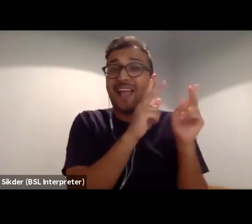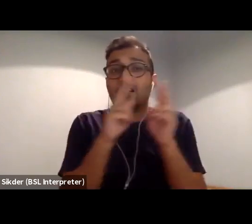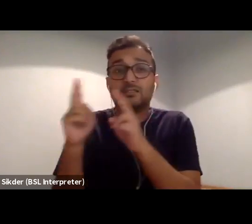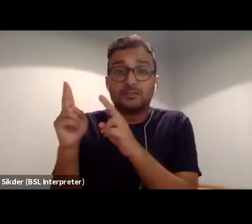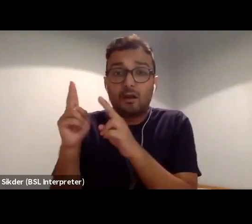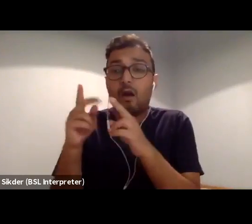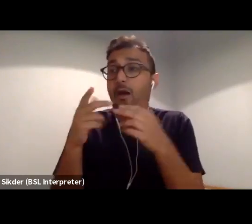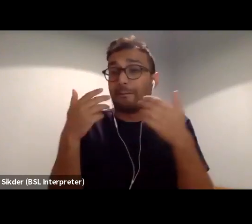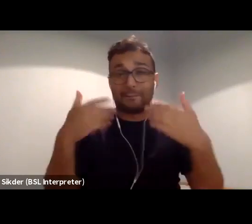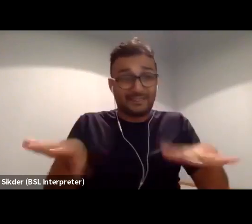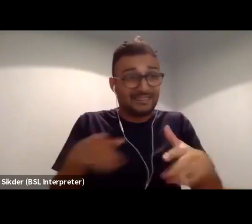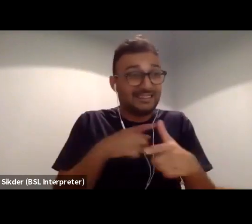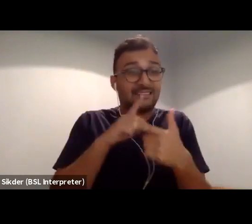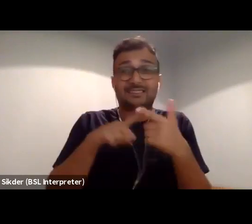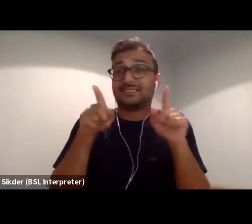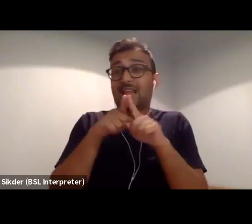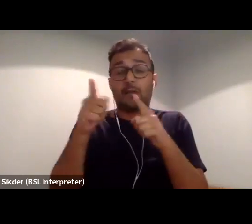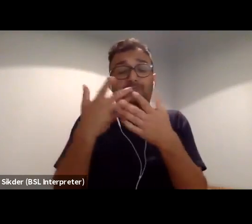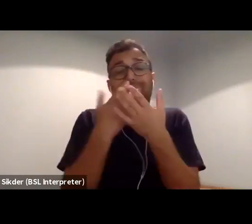as hundreds of journalists,